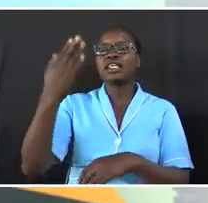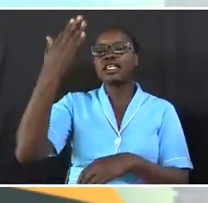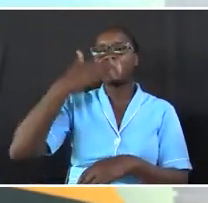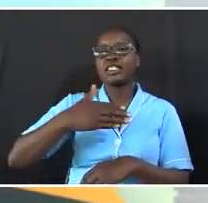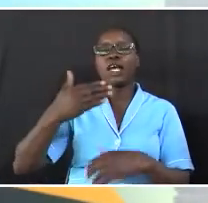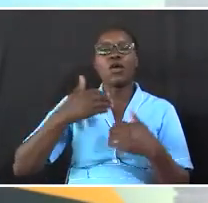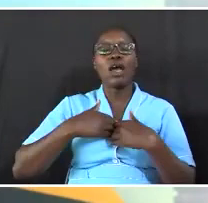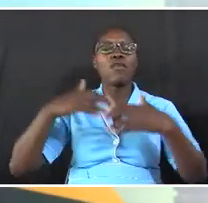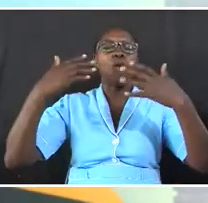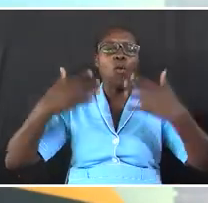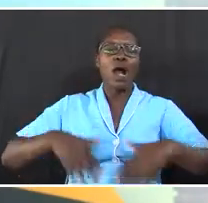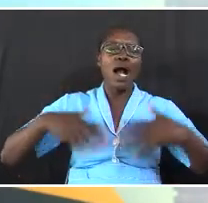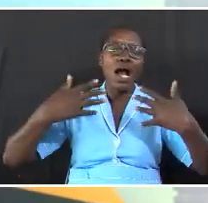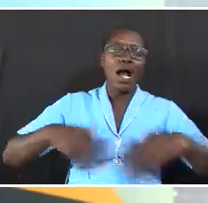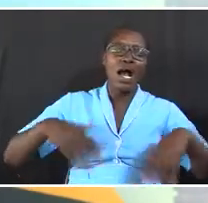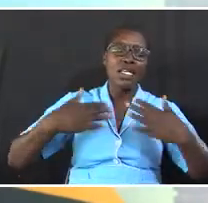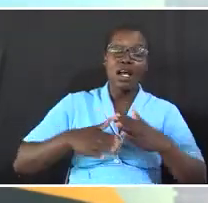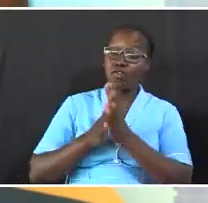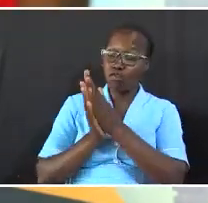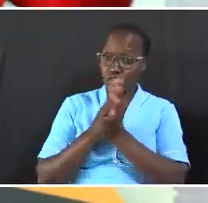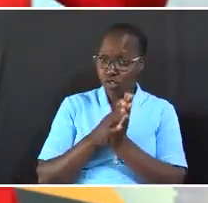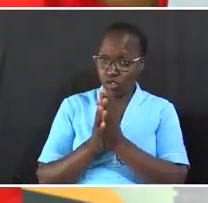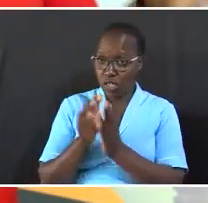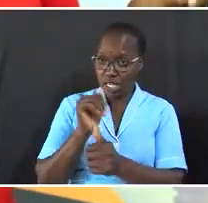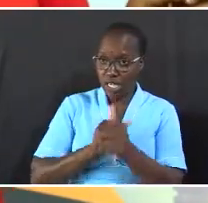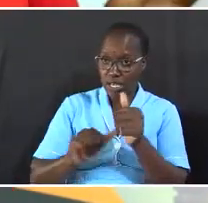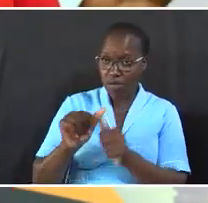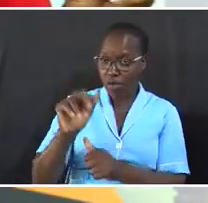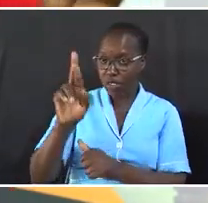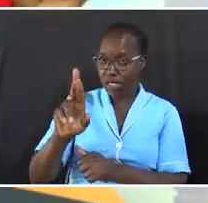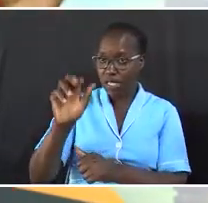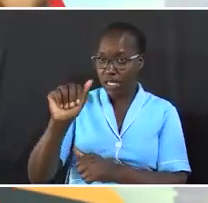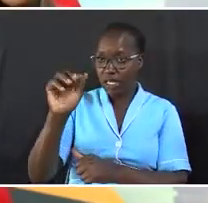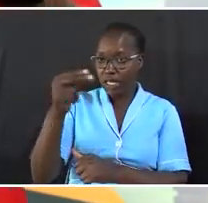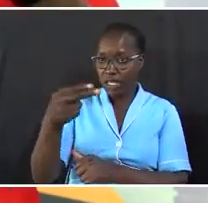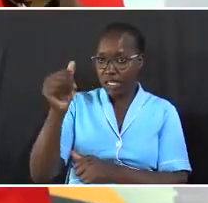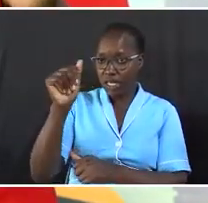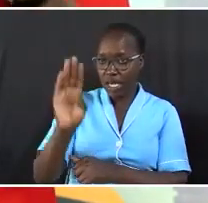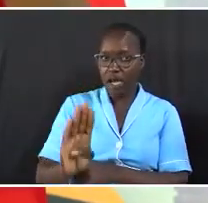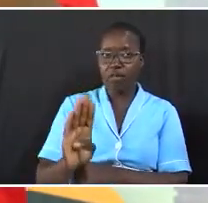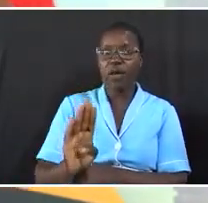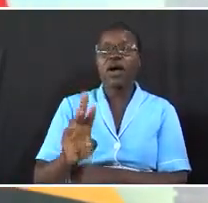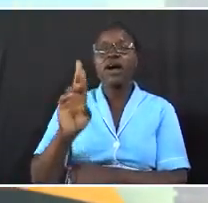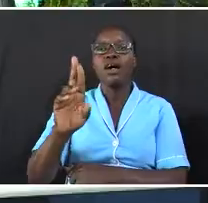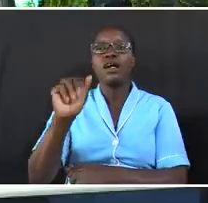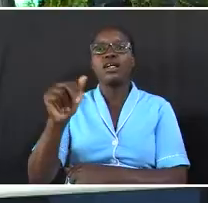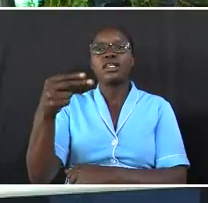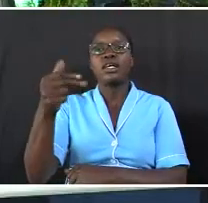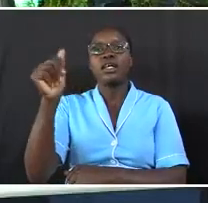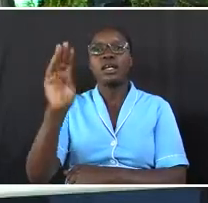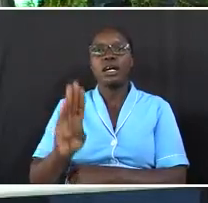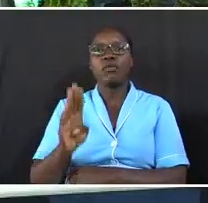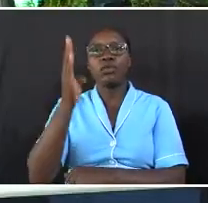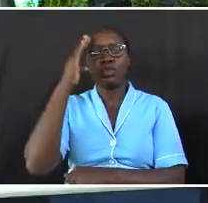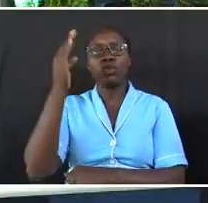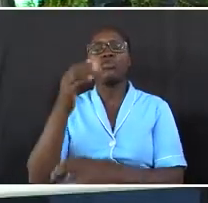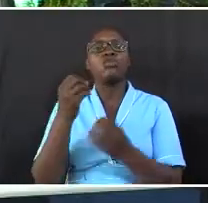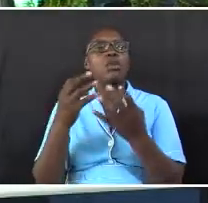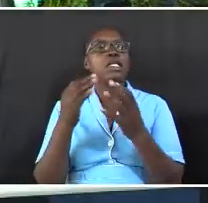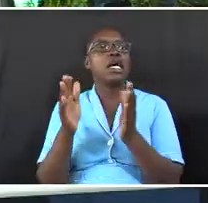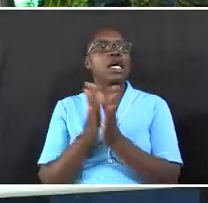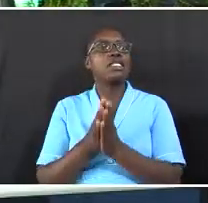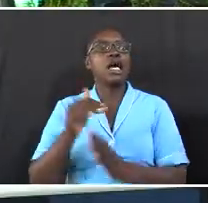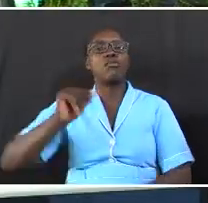a wonderful story about Rahab. Rahab is known to many as a harlot